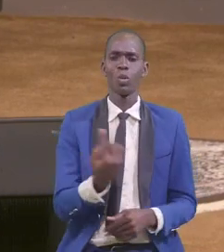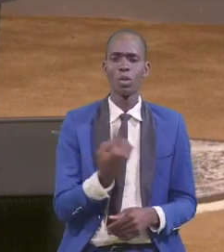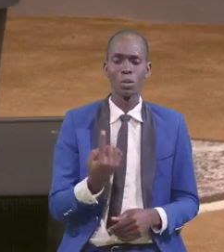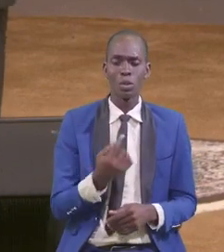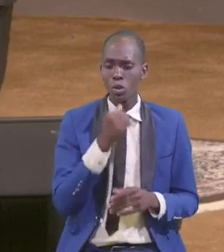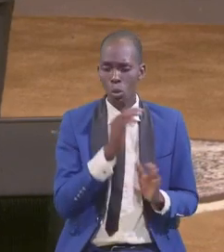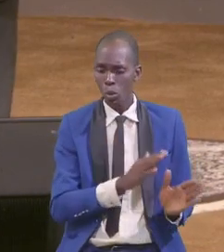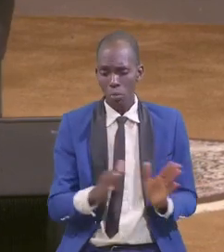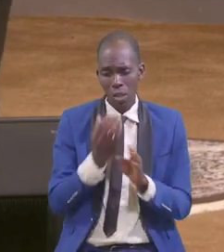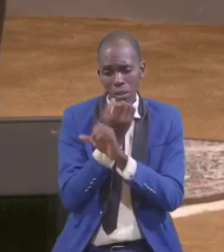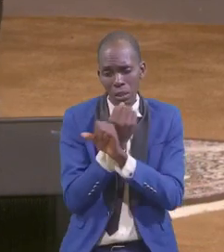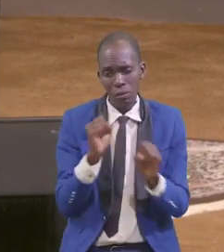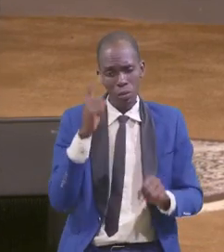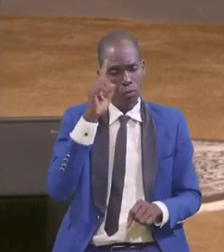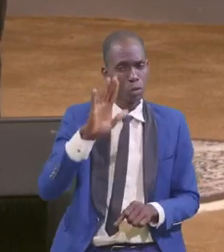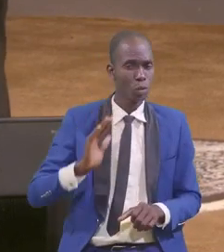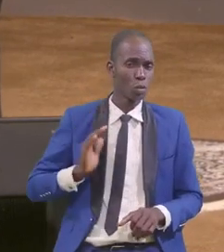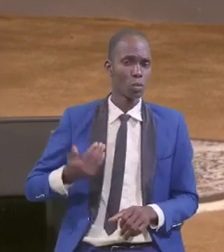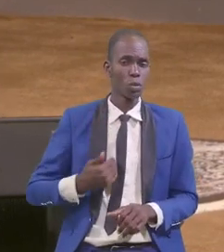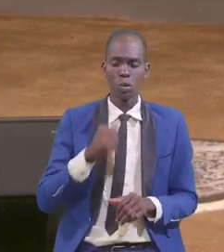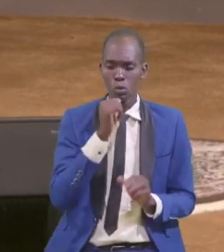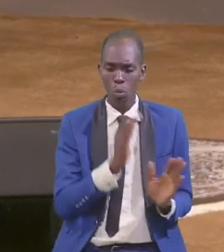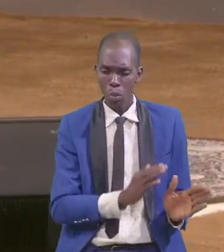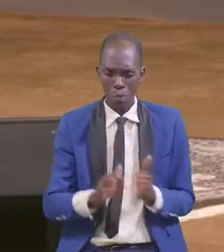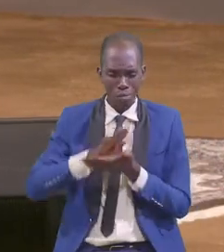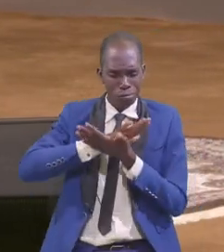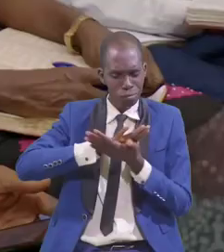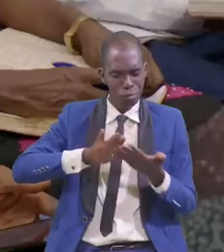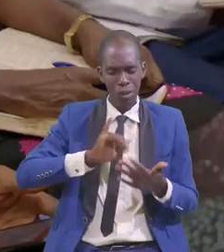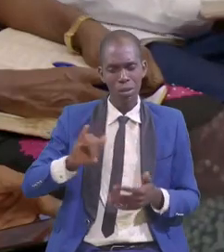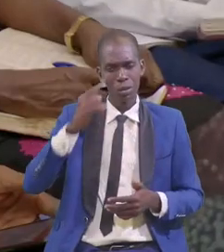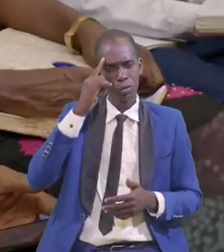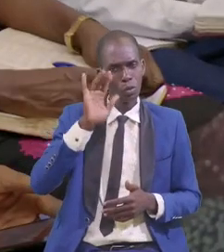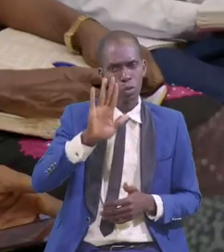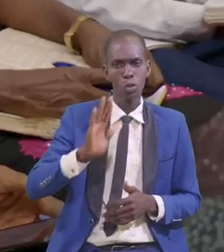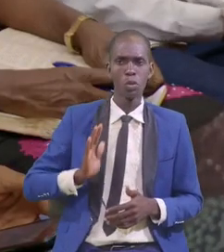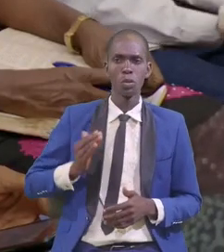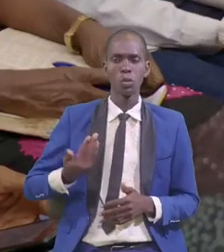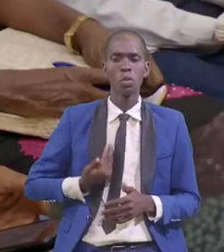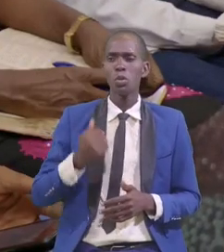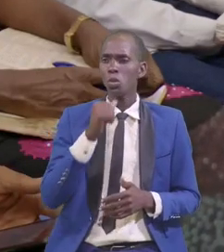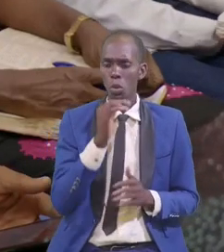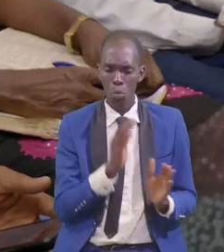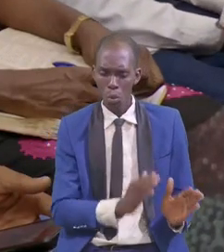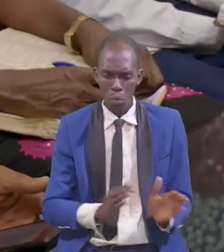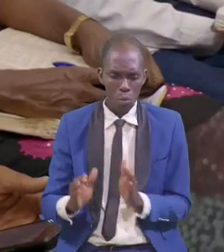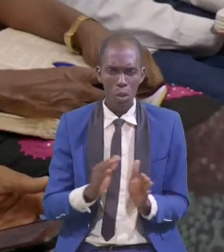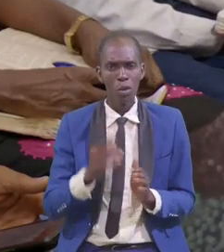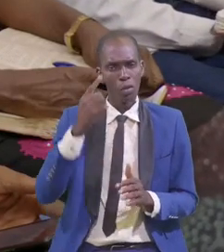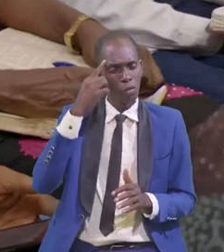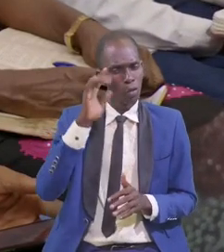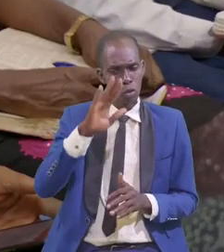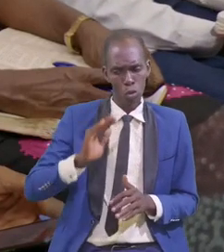salvation for that soul, any cleansing for that soul, any preparation for that soul to be with God